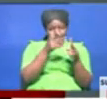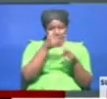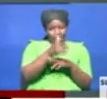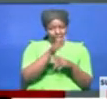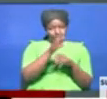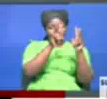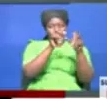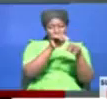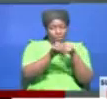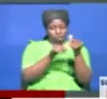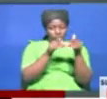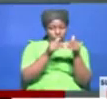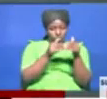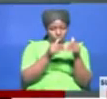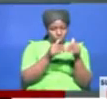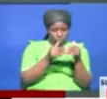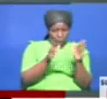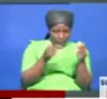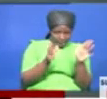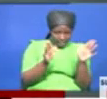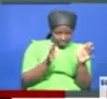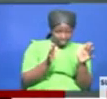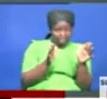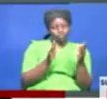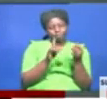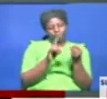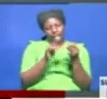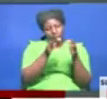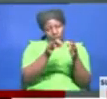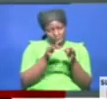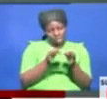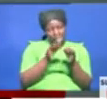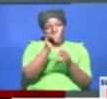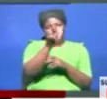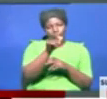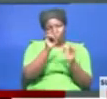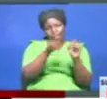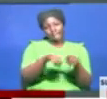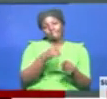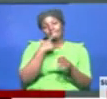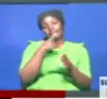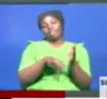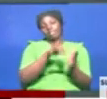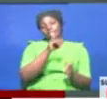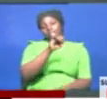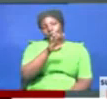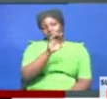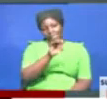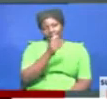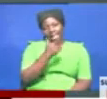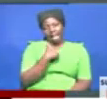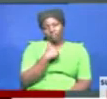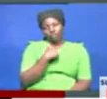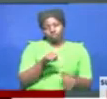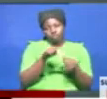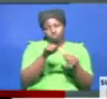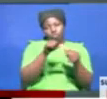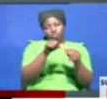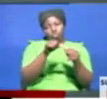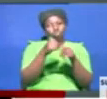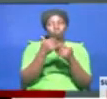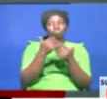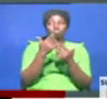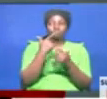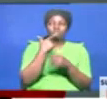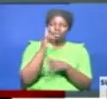of transparency and accountability. One would argue that IEBC has continued to preach that it conducted